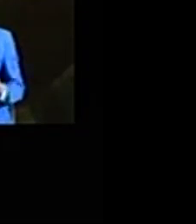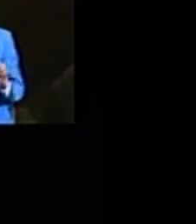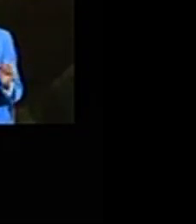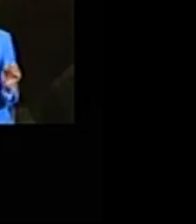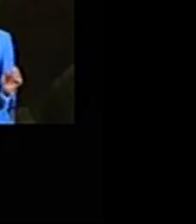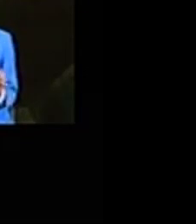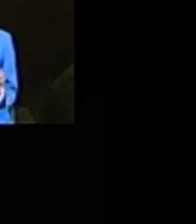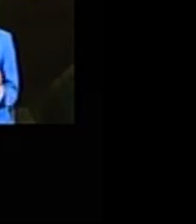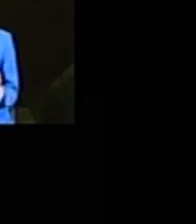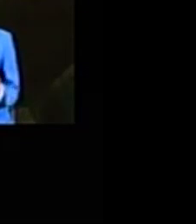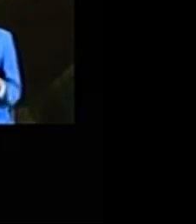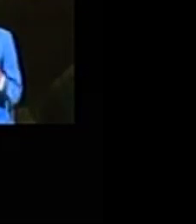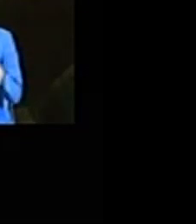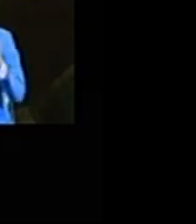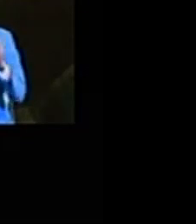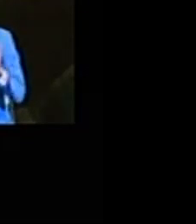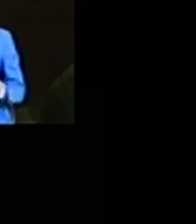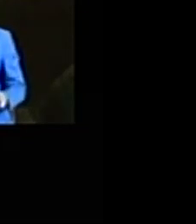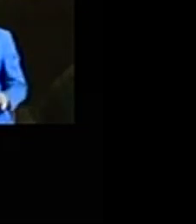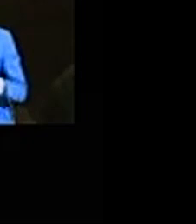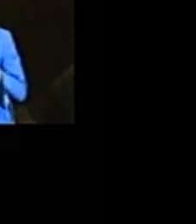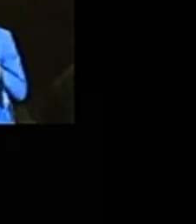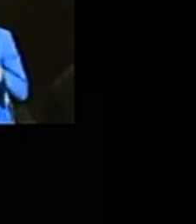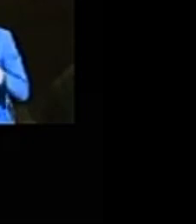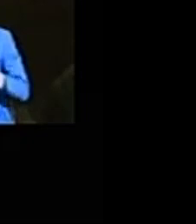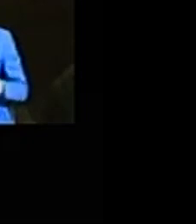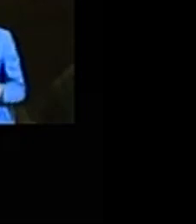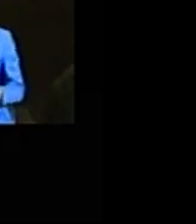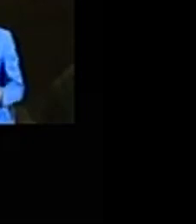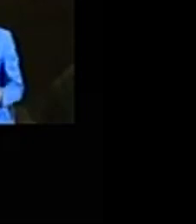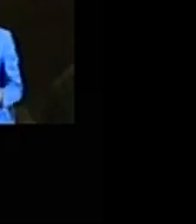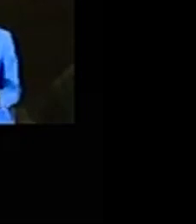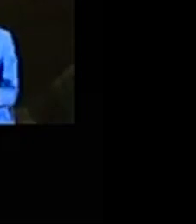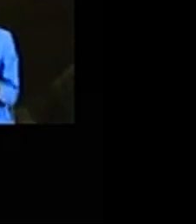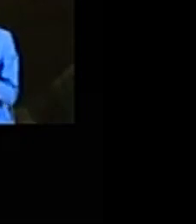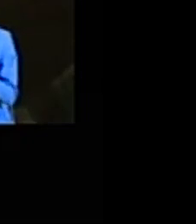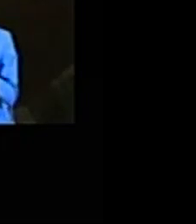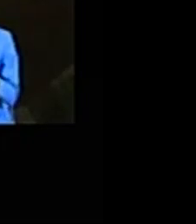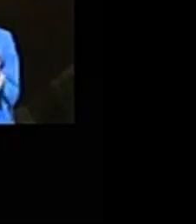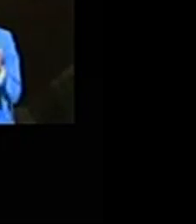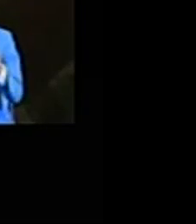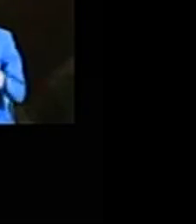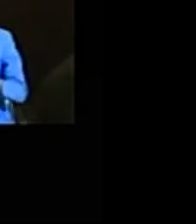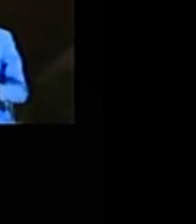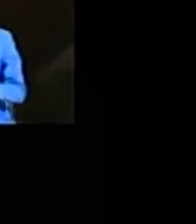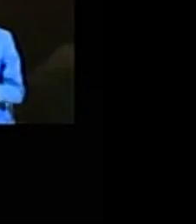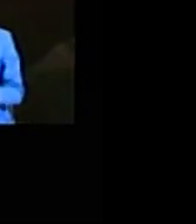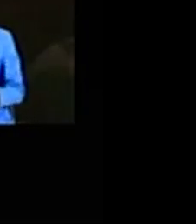The devil trembles, the enemy flees.